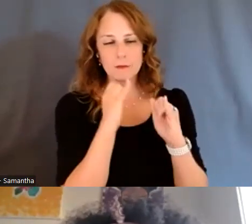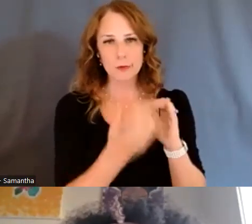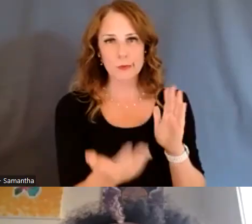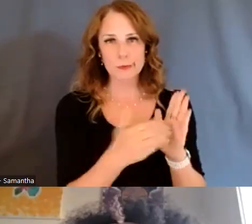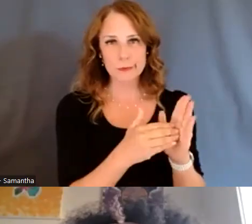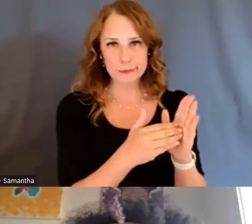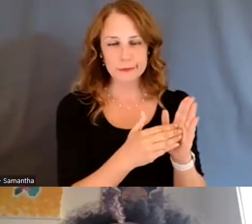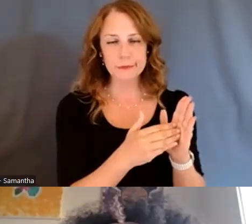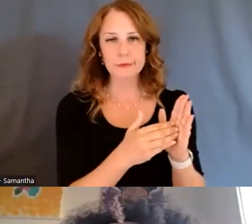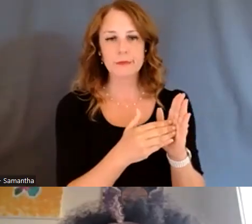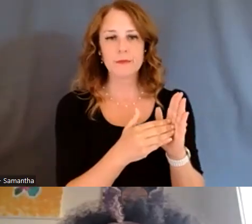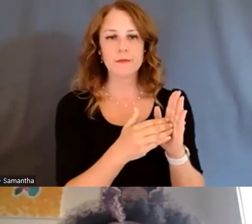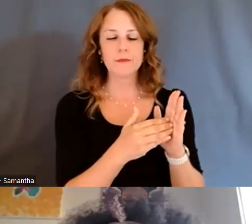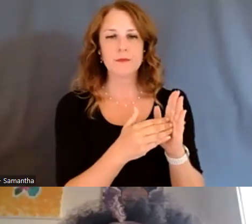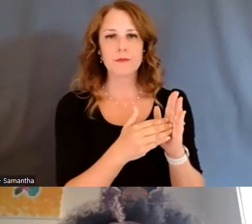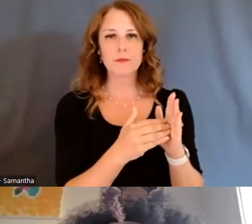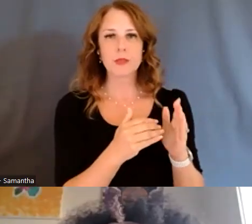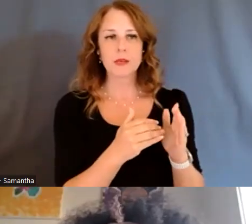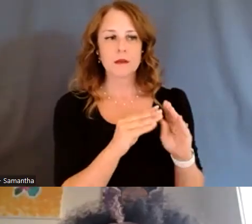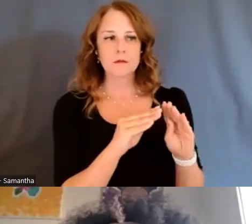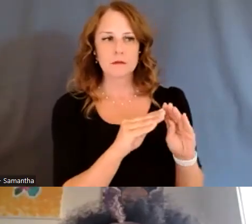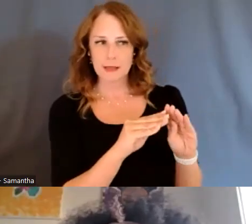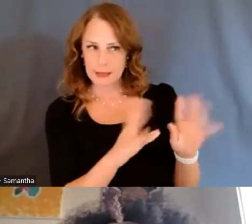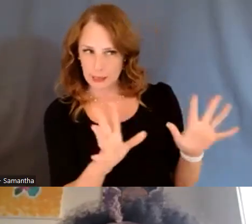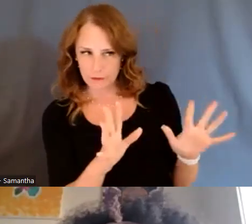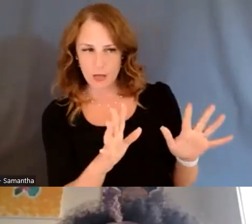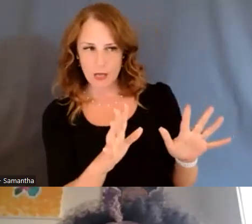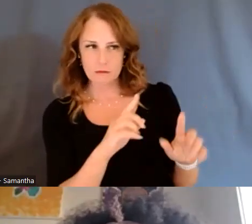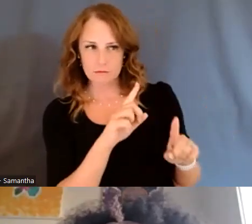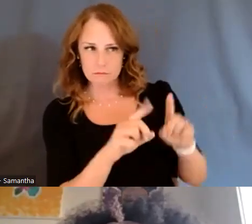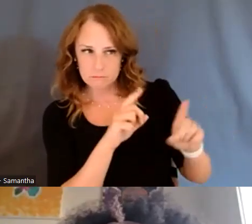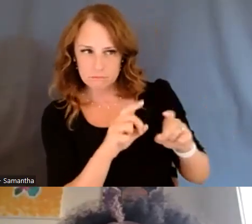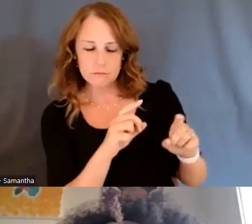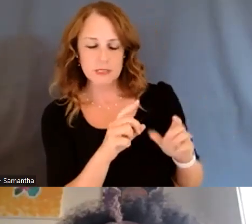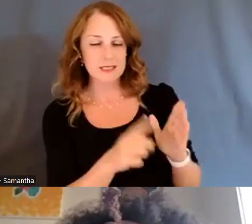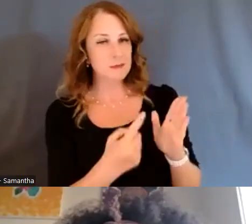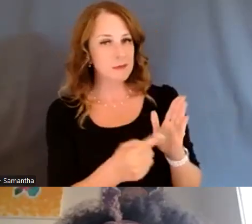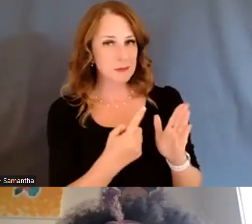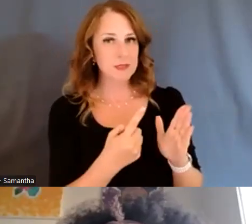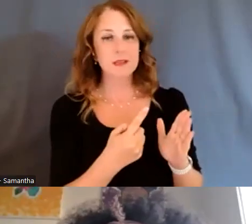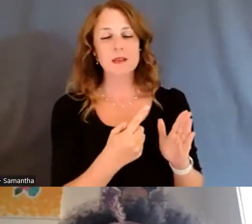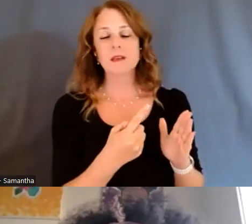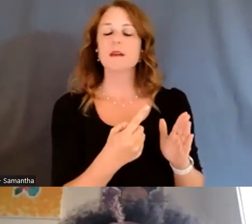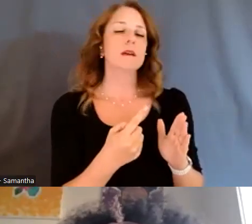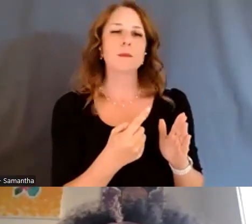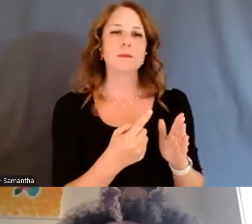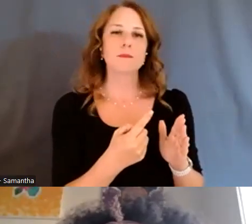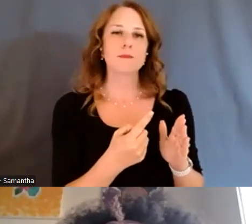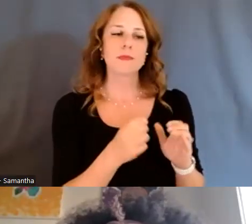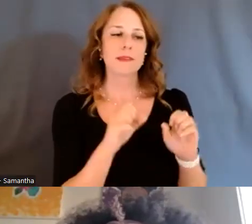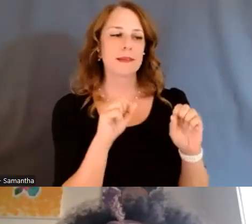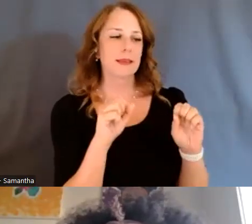and have clarification questions with the victim. Sometimes those questions can